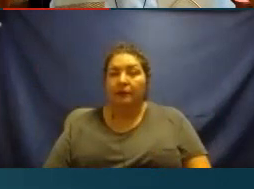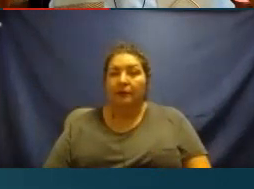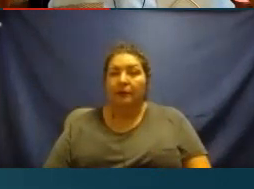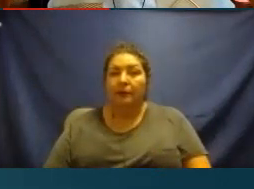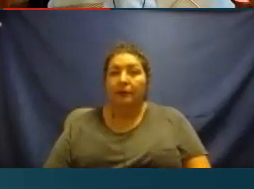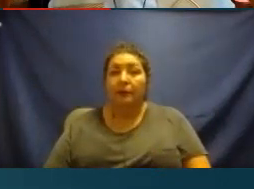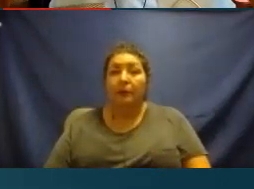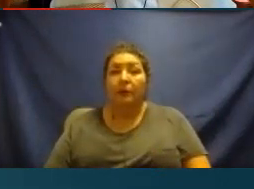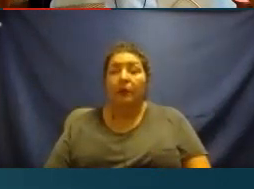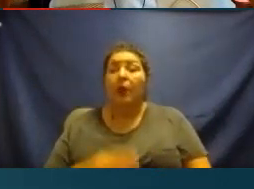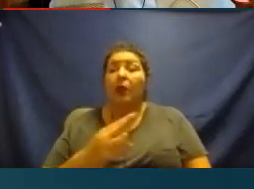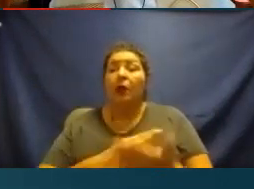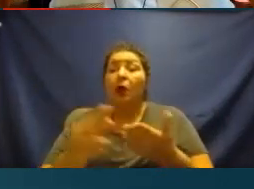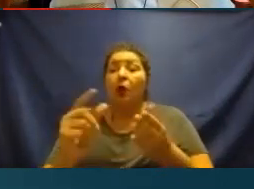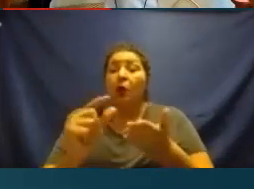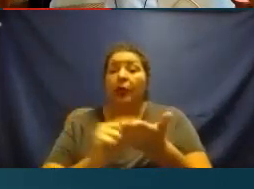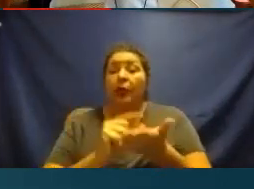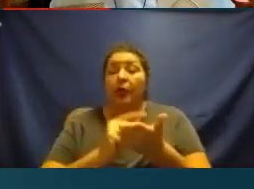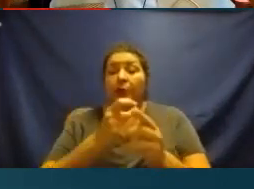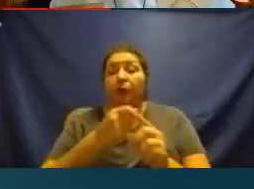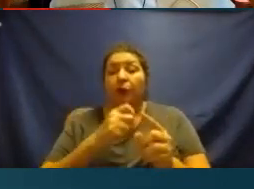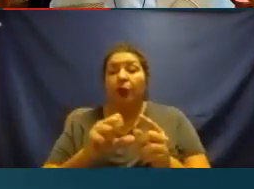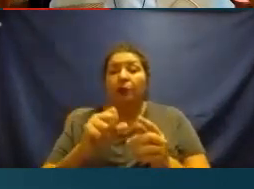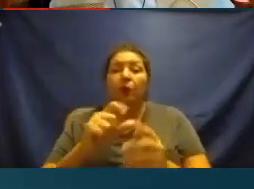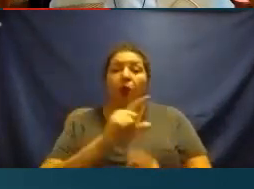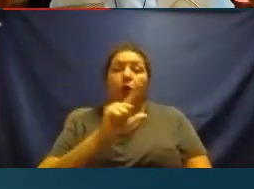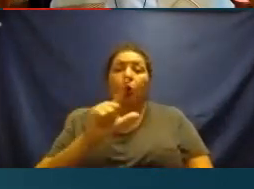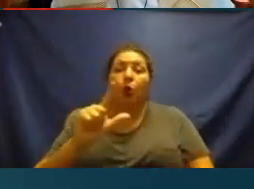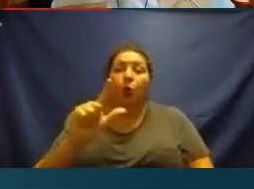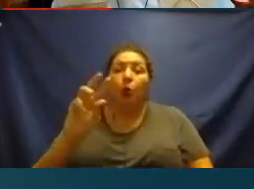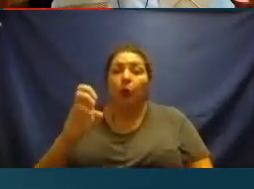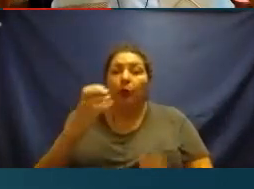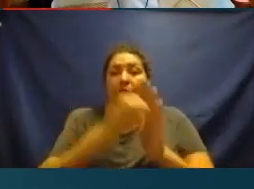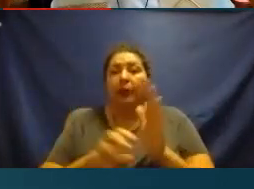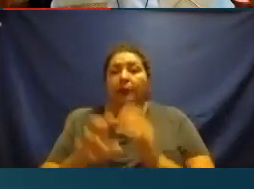The Holy Gospel according to St. Luke, the 24th chapter.